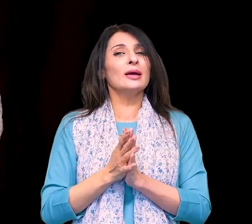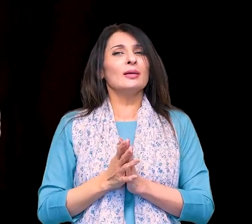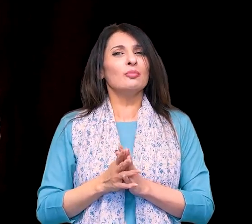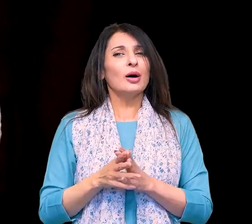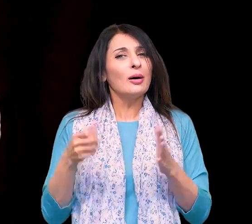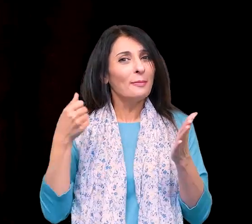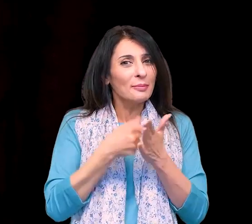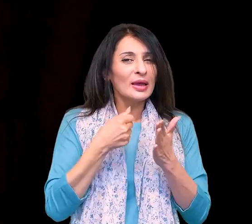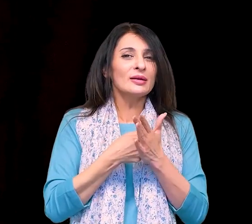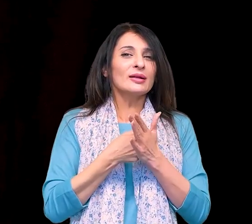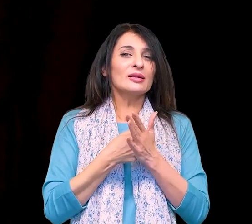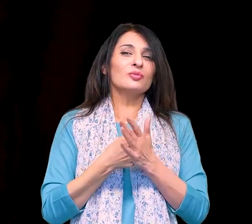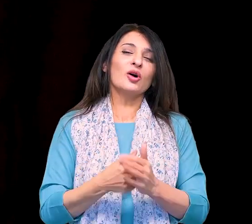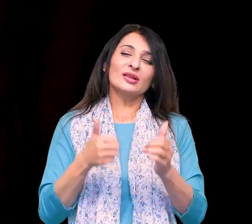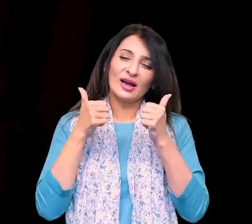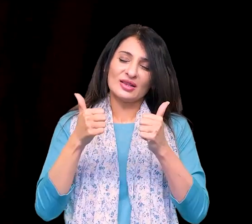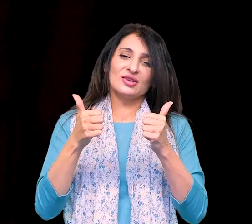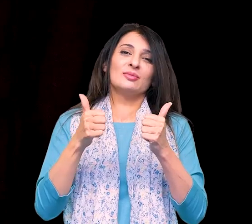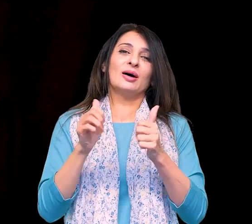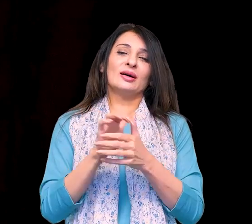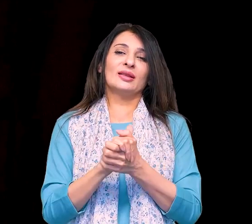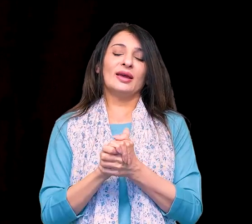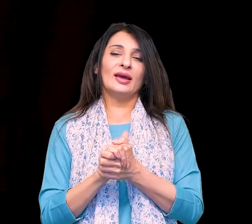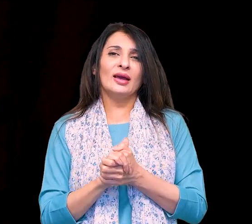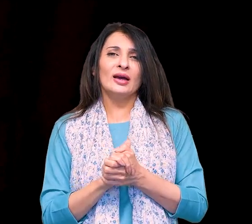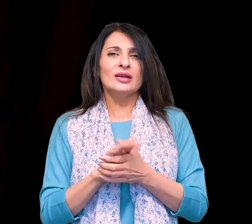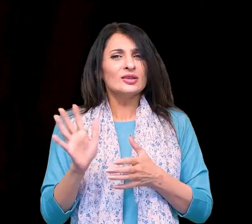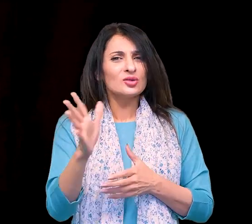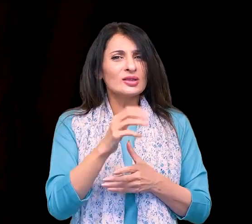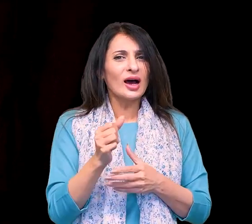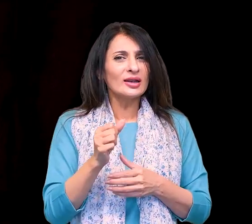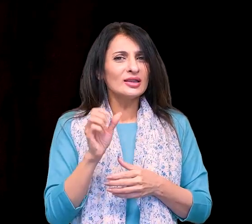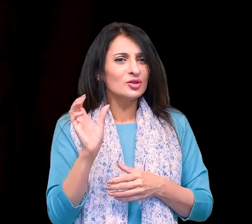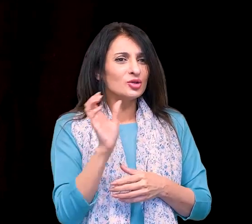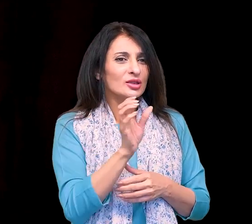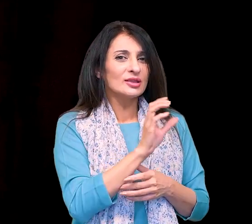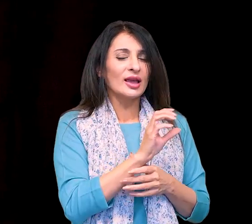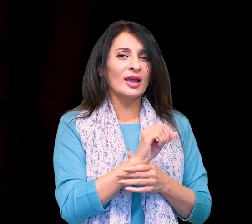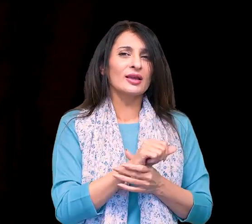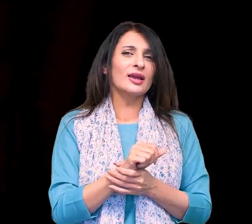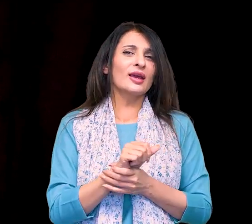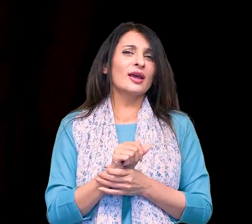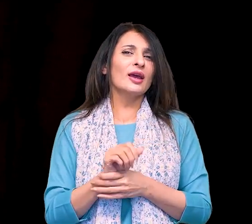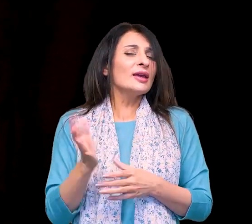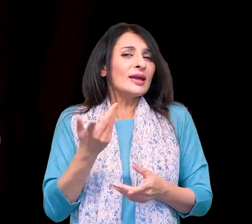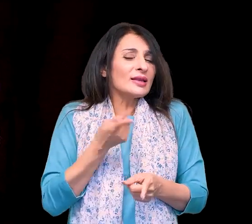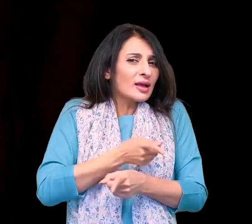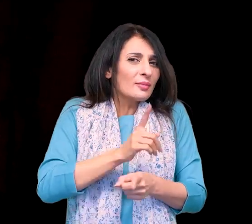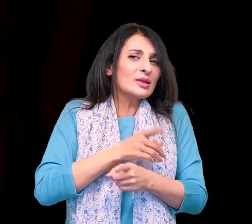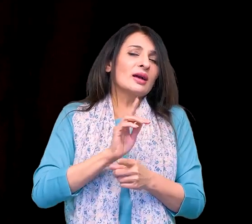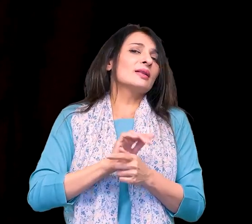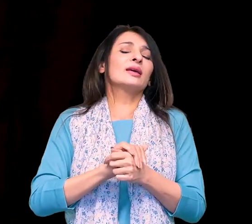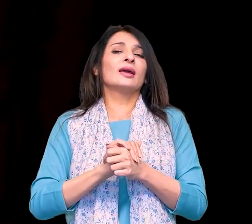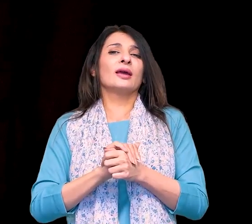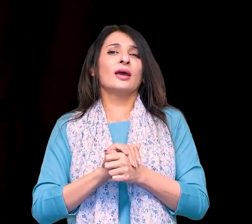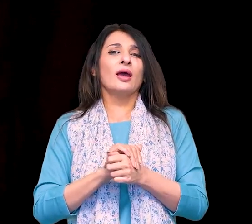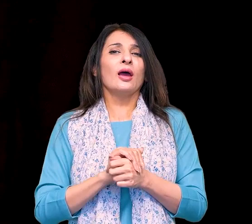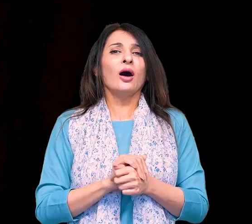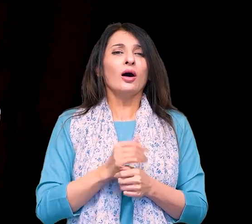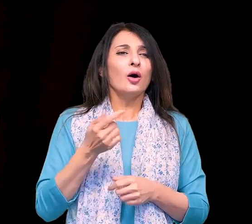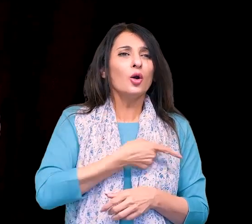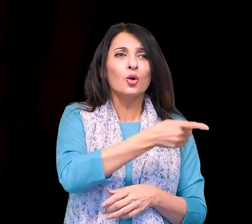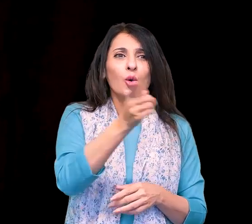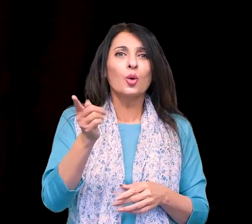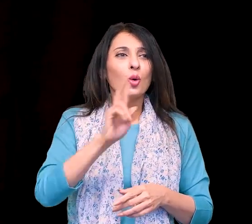child has developmental delays? What do you do if your child is not breastfeeding? Is it okay to get pregnant after 40?